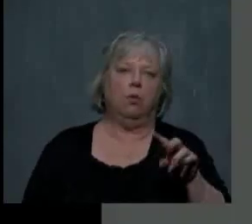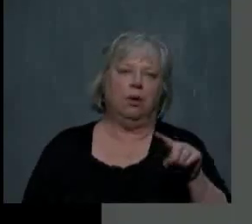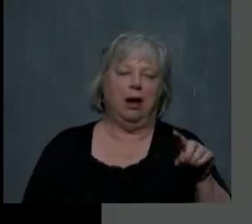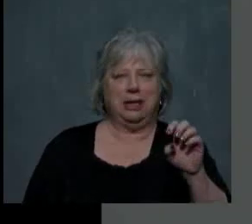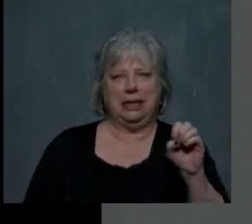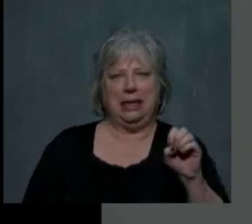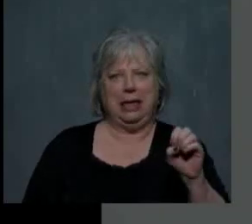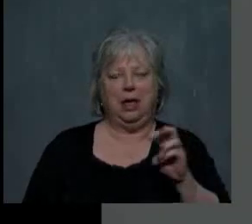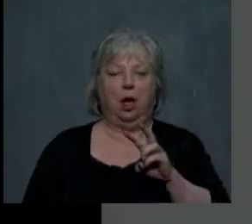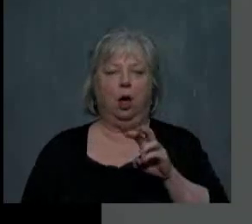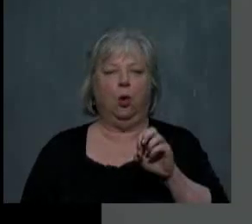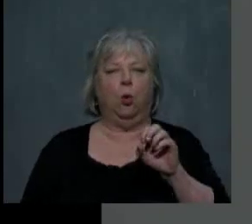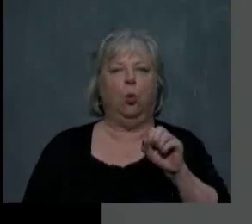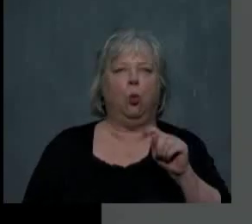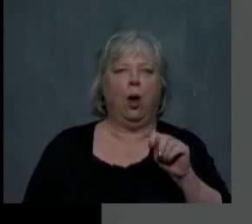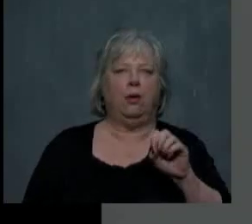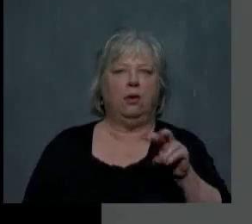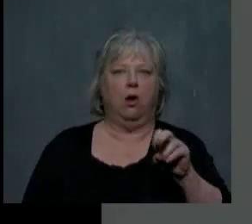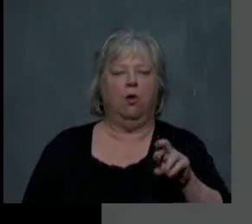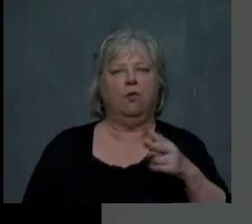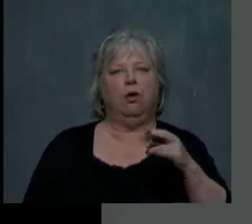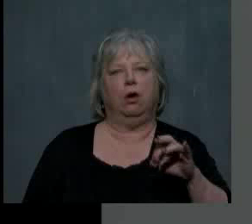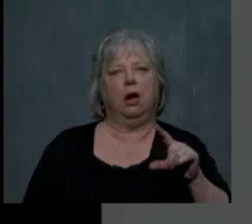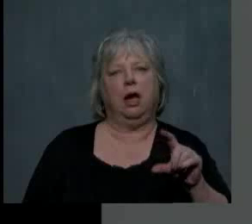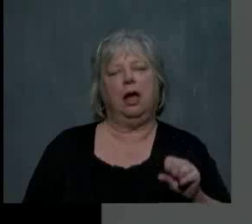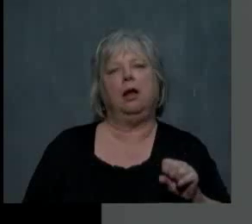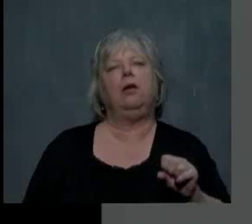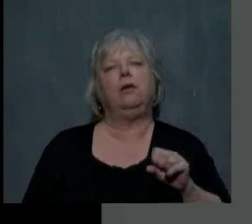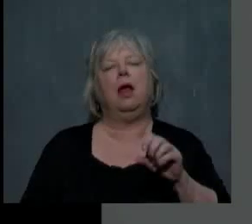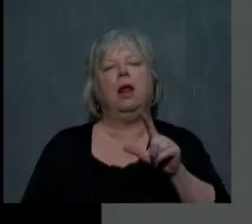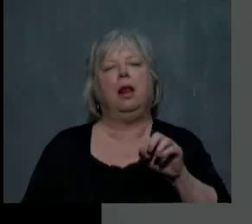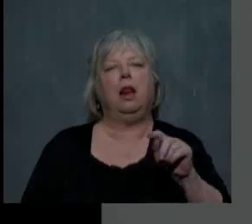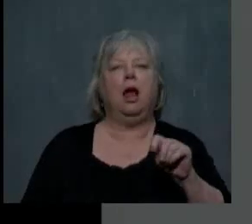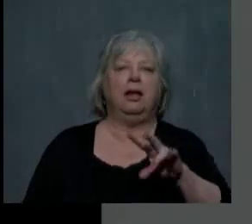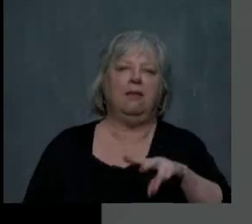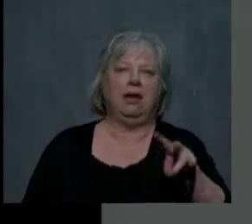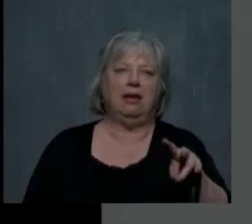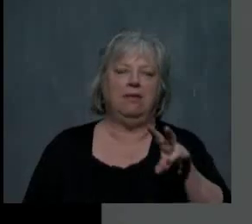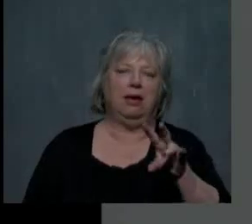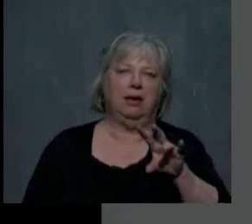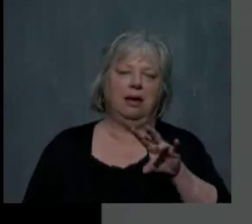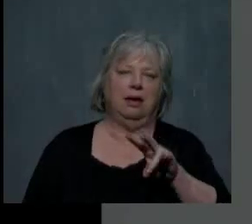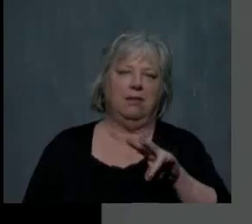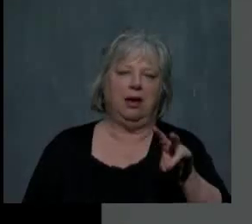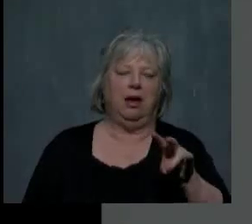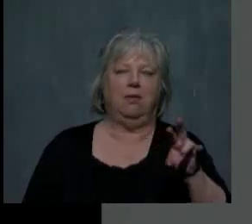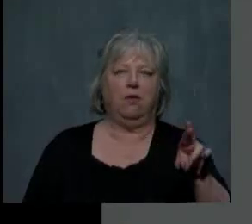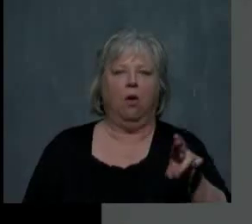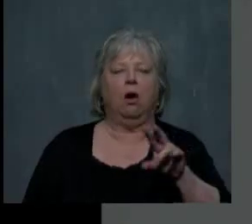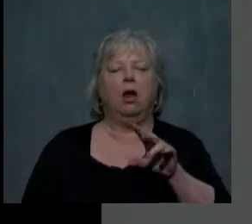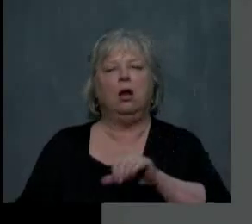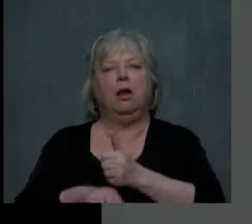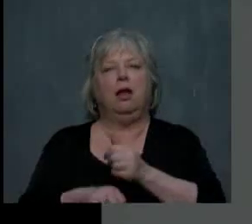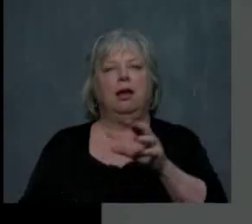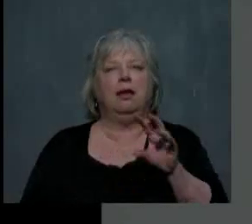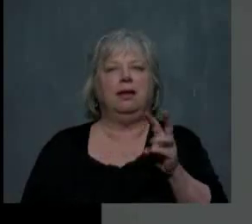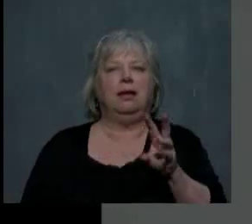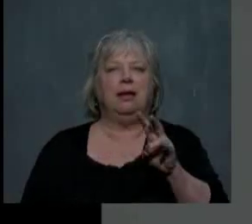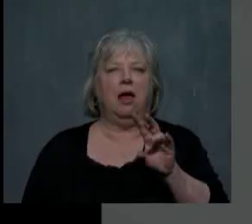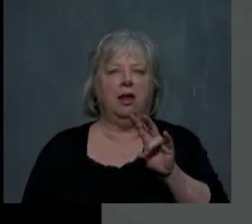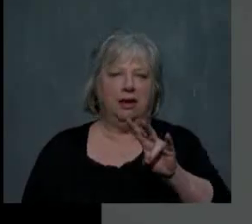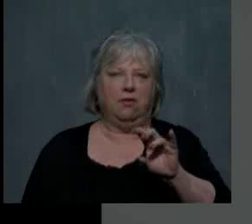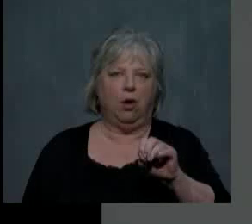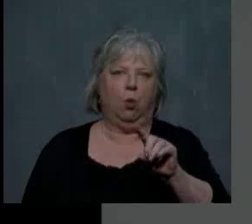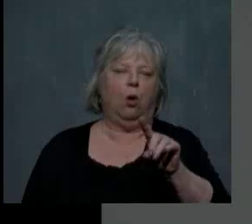S-224-E, Westover Hills Subdivision replat, lots 77 and 78R, located at 6701 and